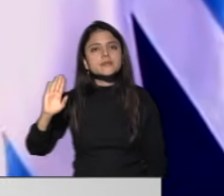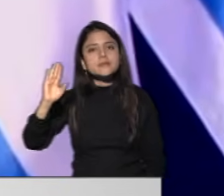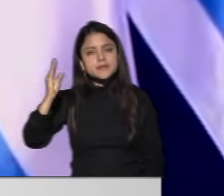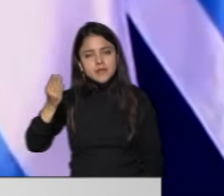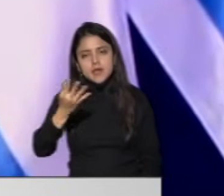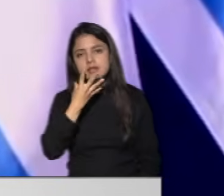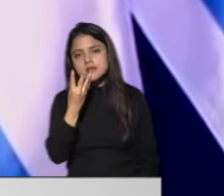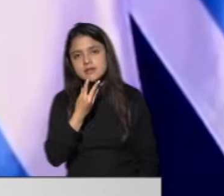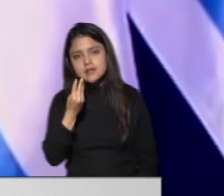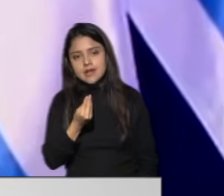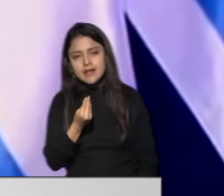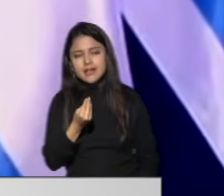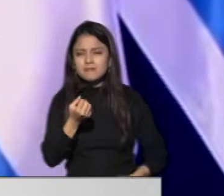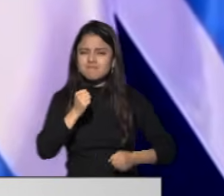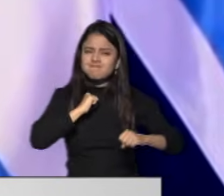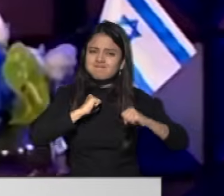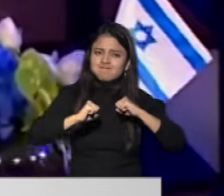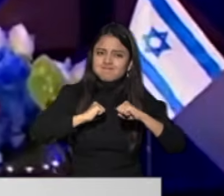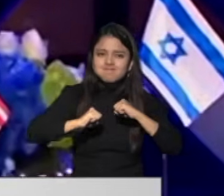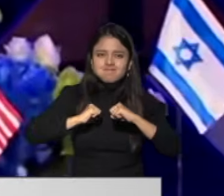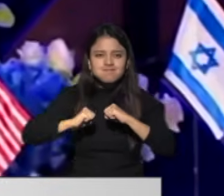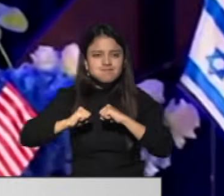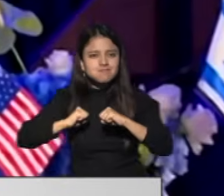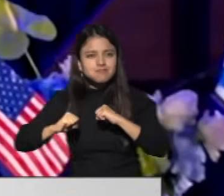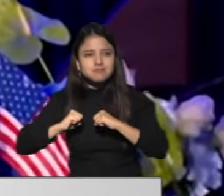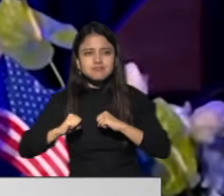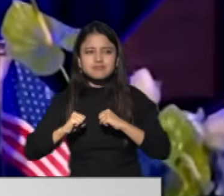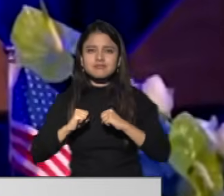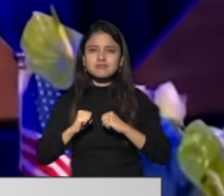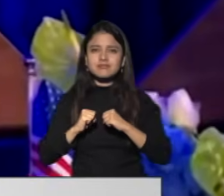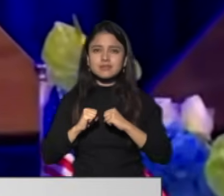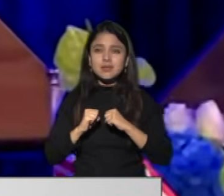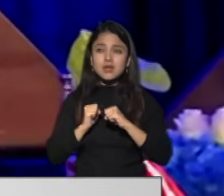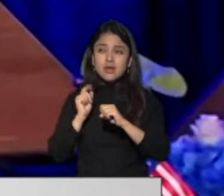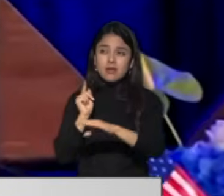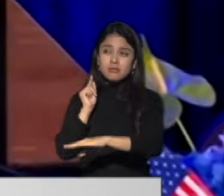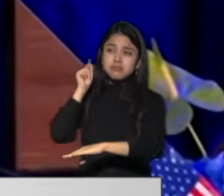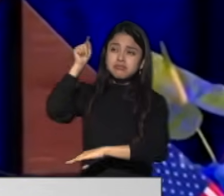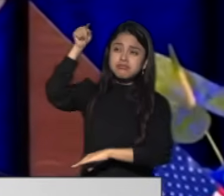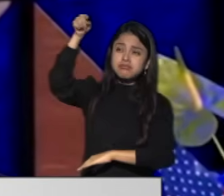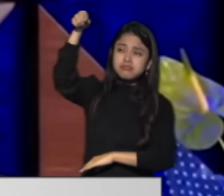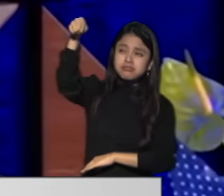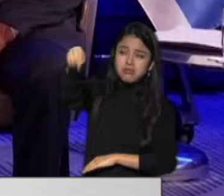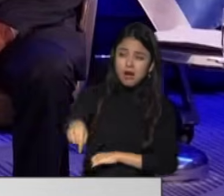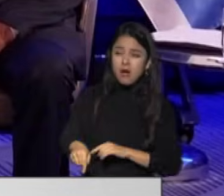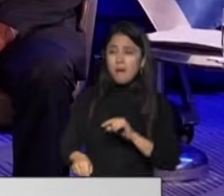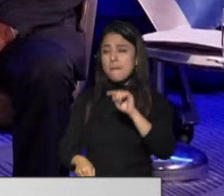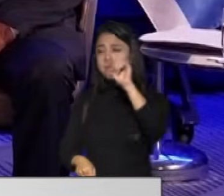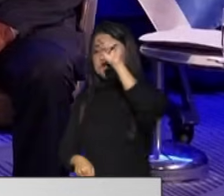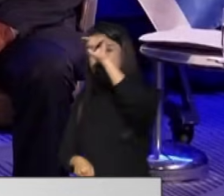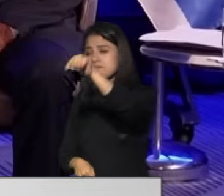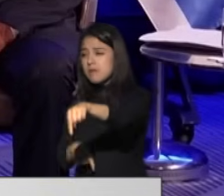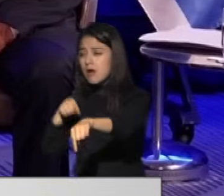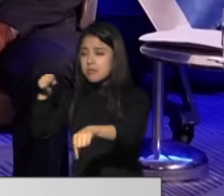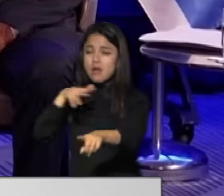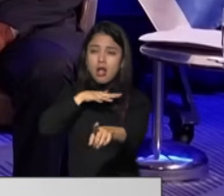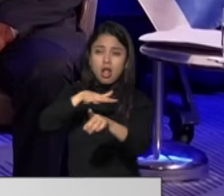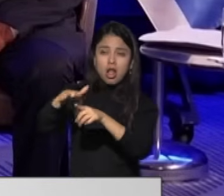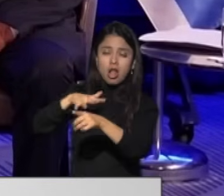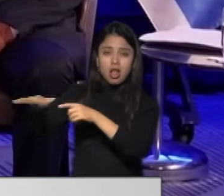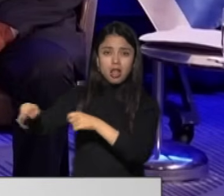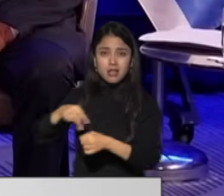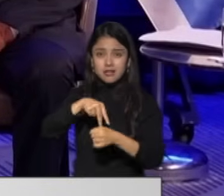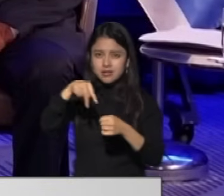que Israel haría todo lo posible para evitar atacar a los civiles y que este grupo terrorista no tenía en cuenta